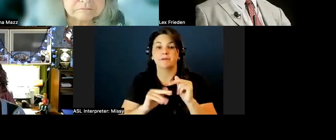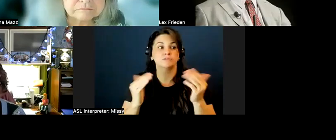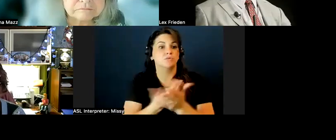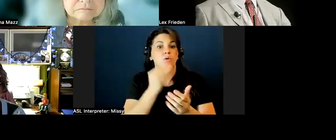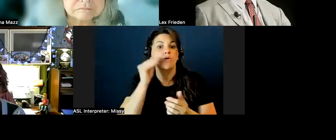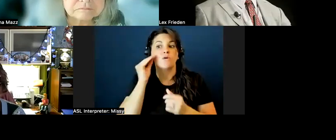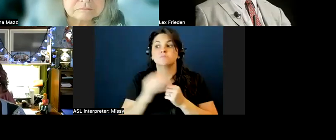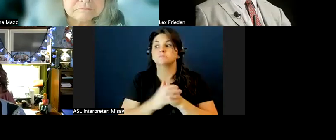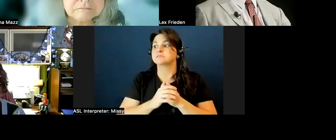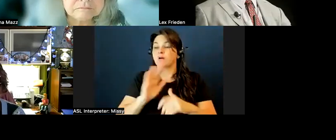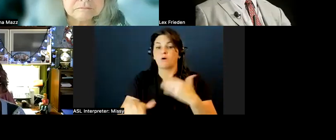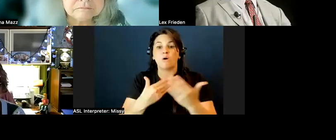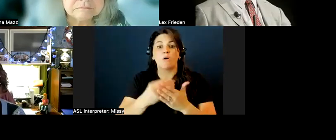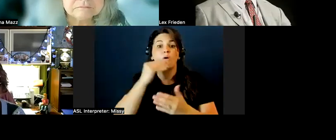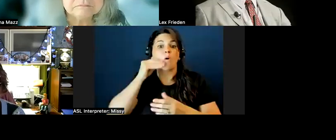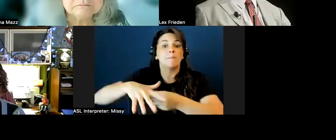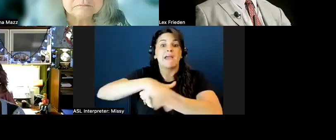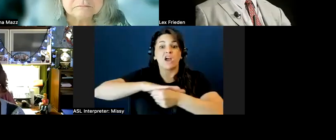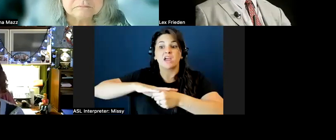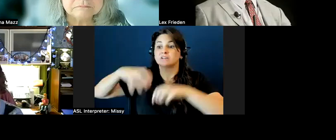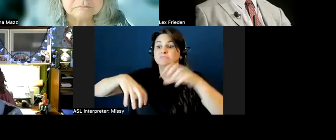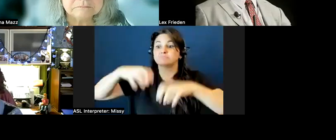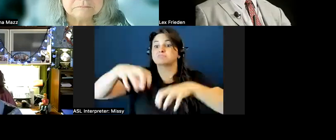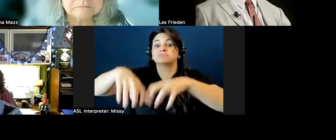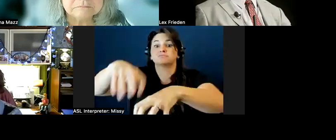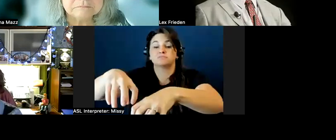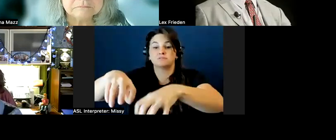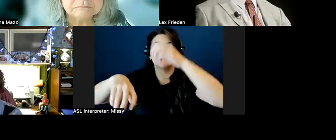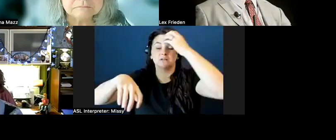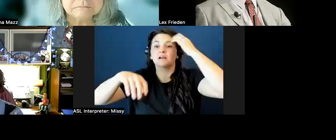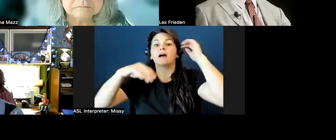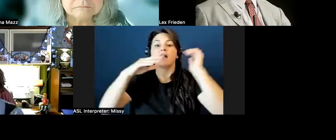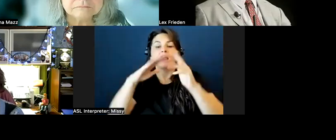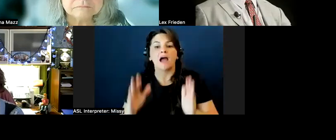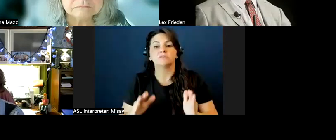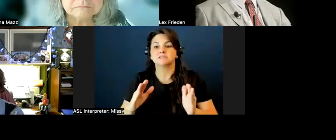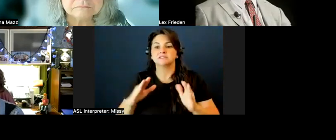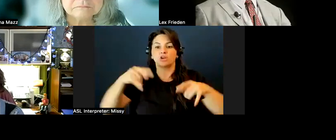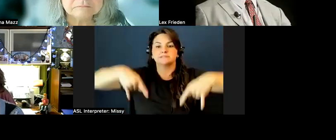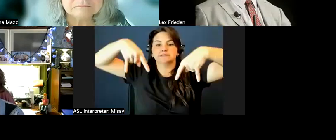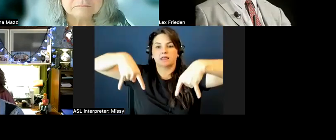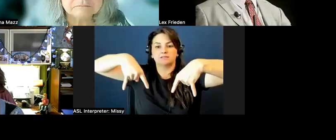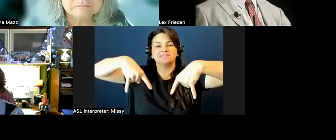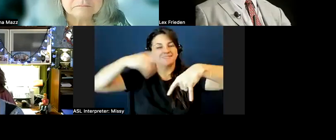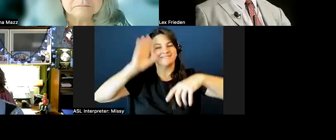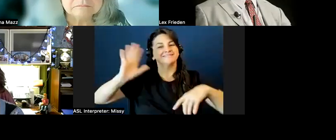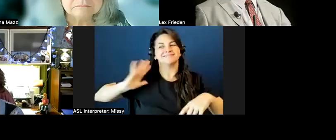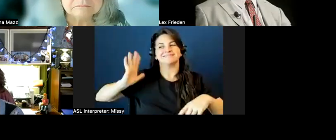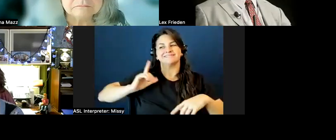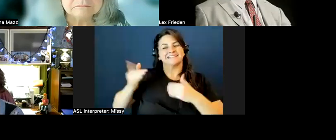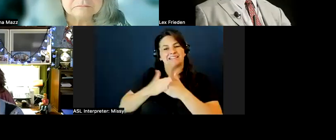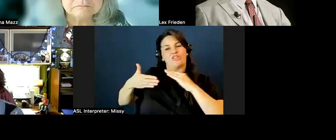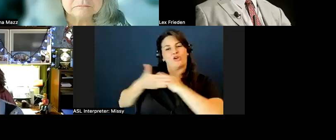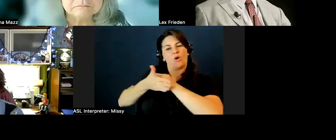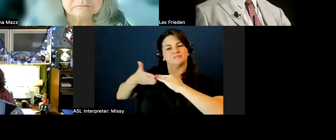subdivisions that are made up of houses on stilts like they used to be down by the